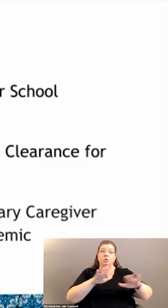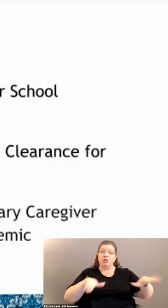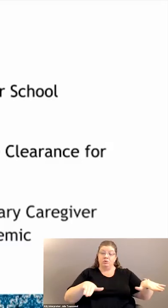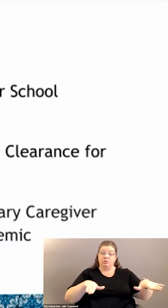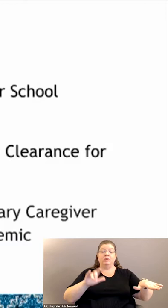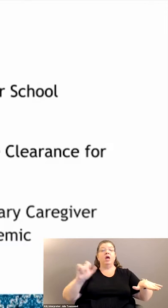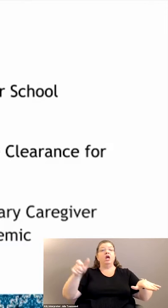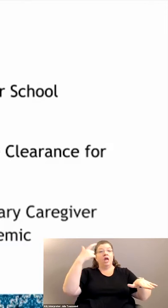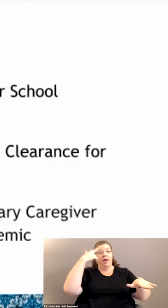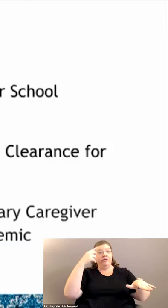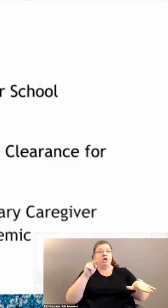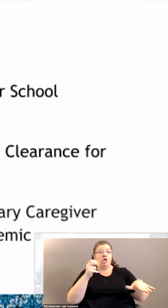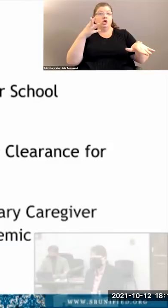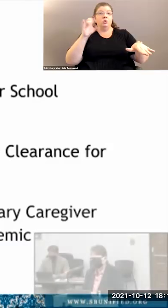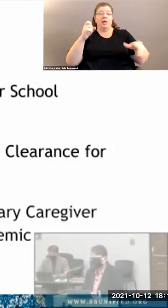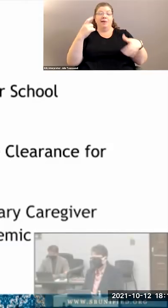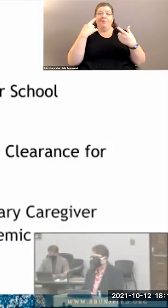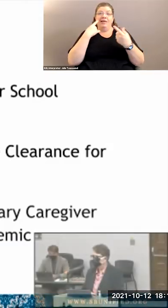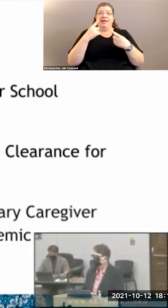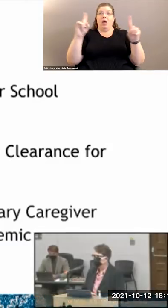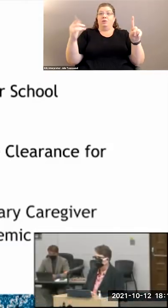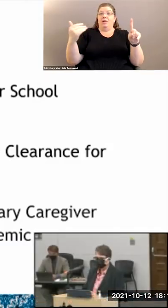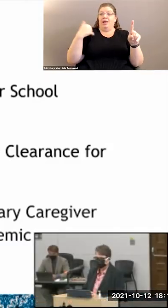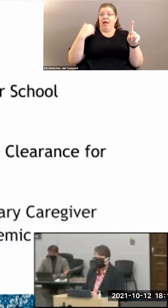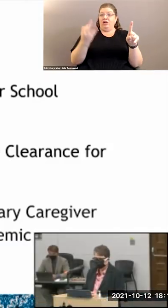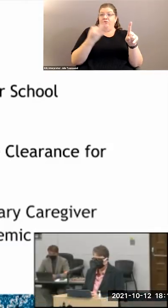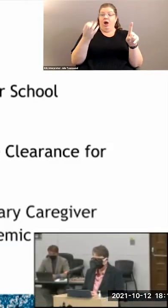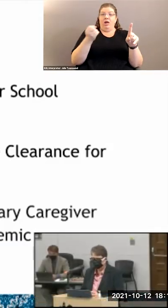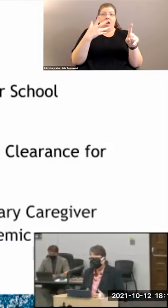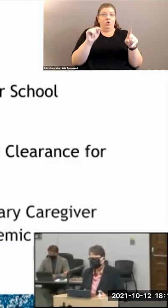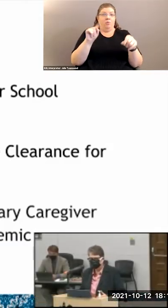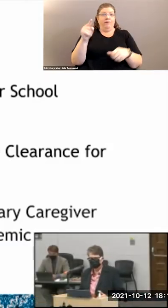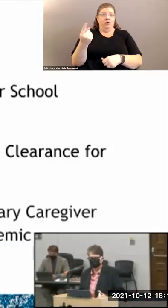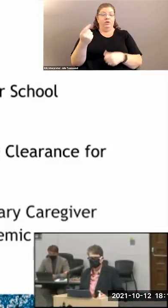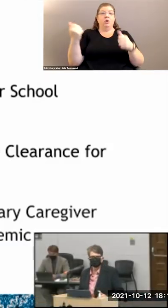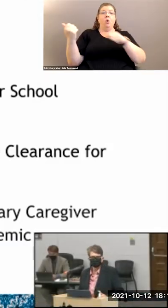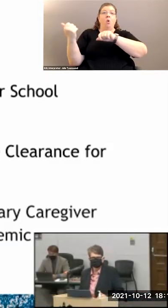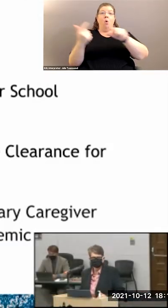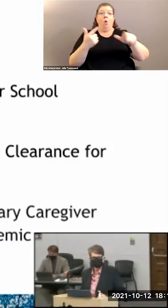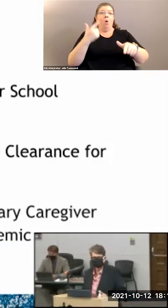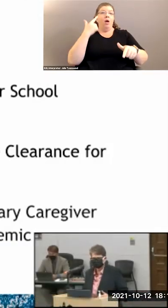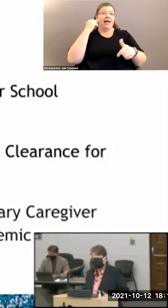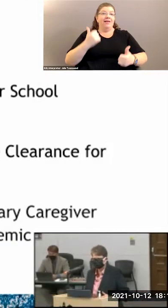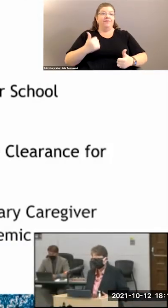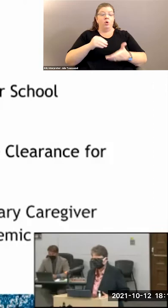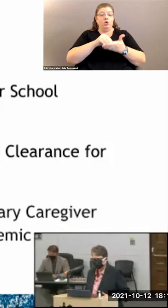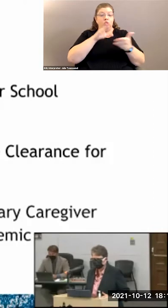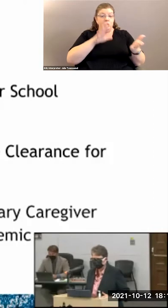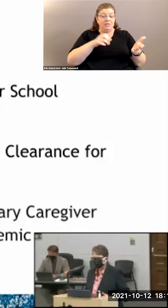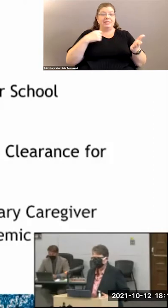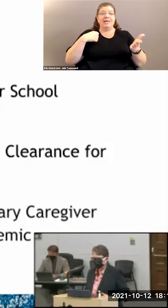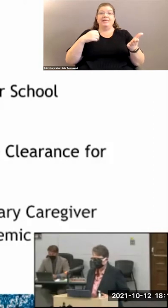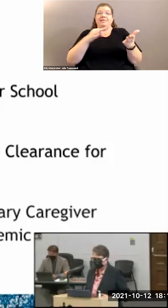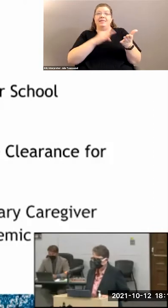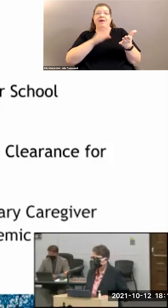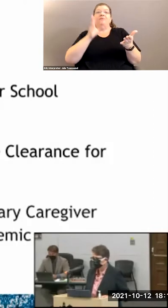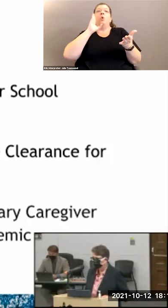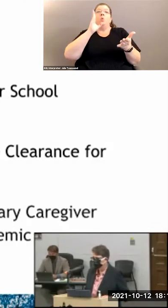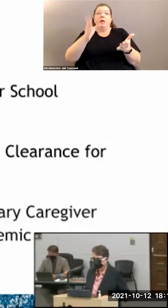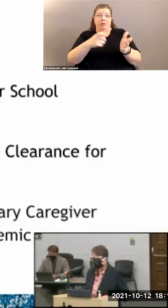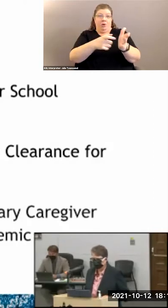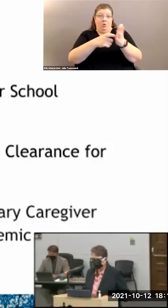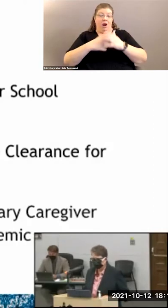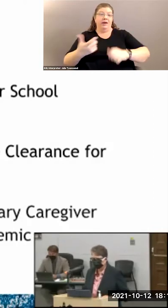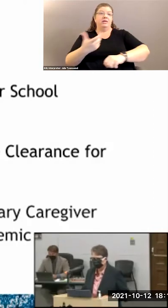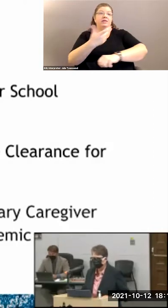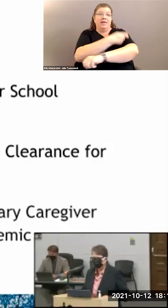gavin newsom announced on friday october 1st that all california students and school staff will be required to